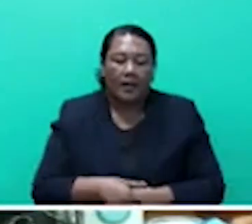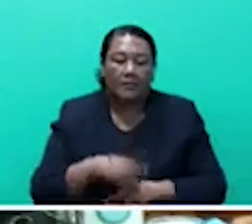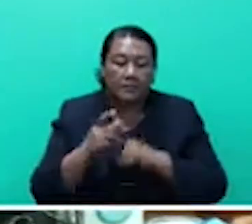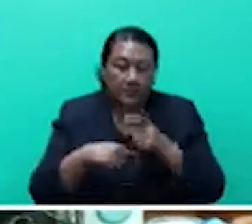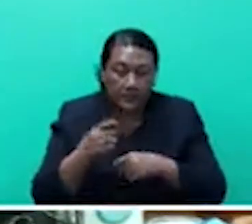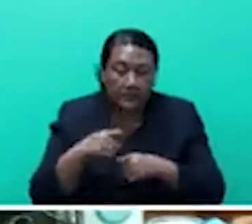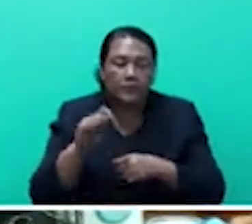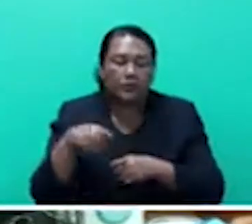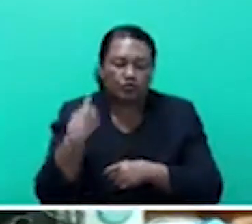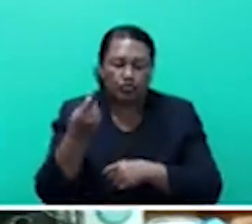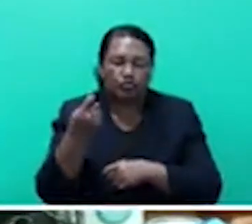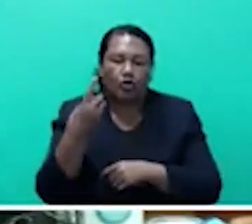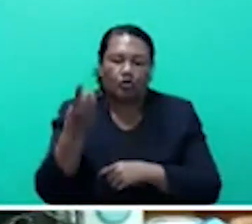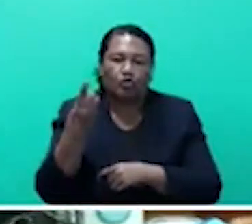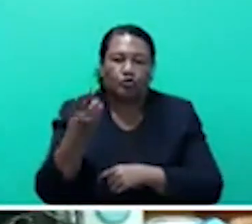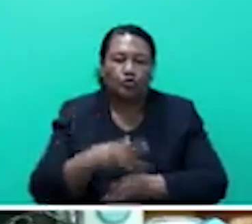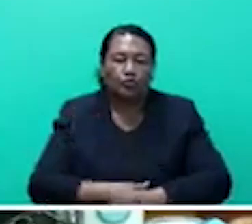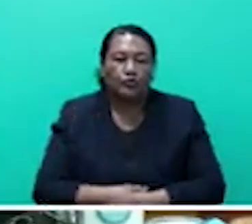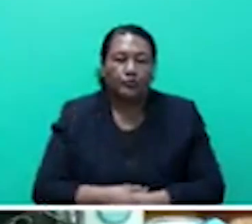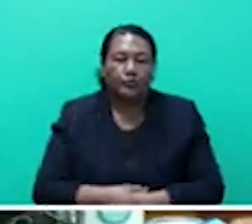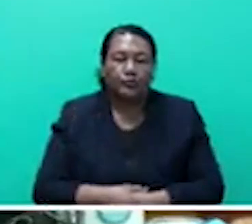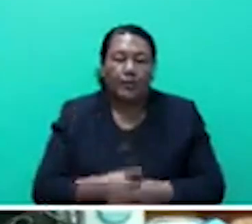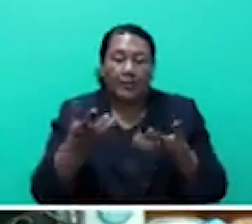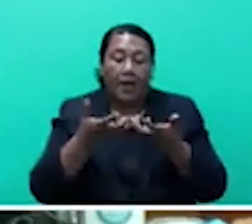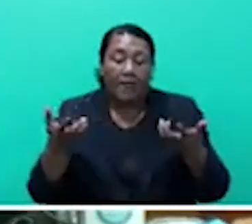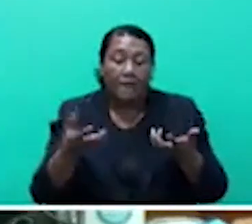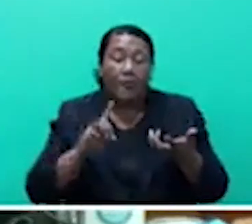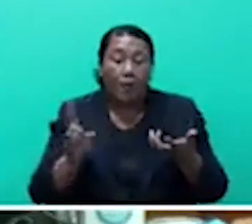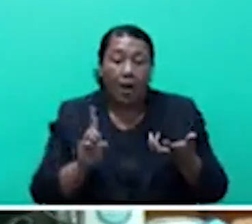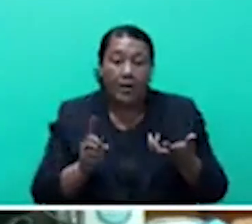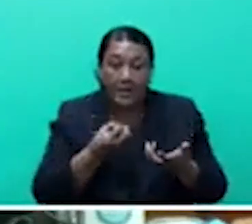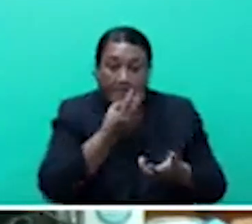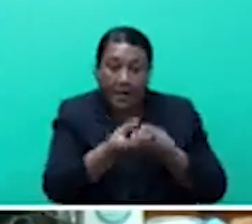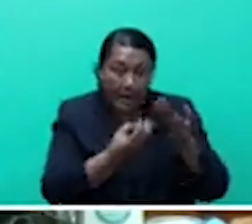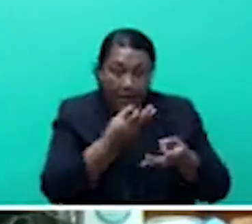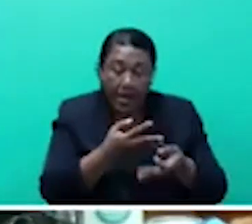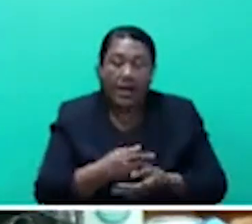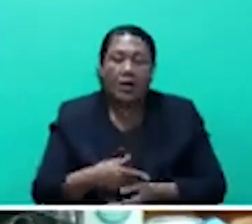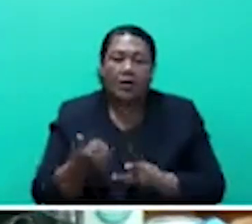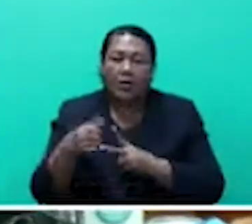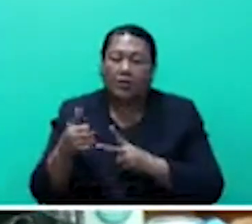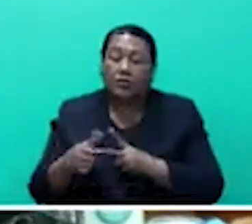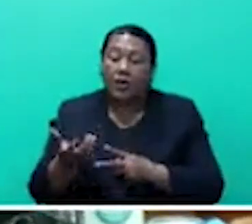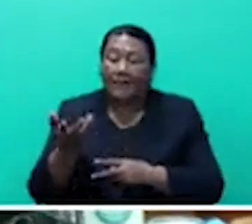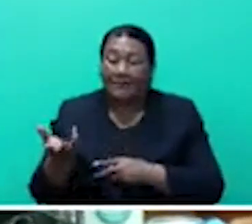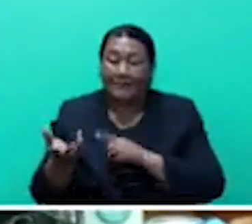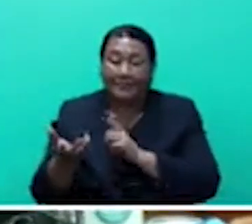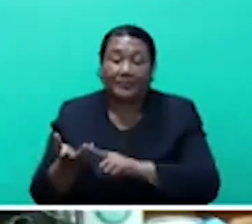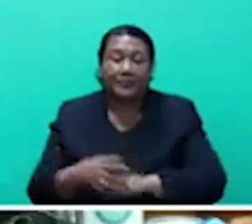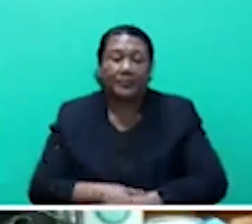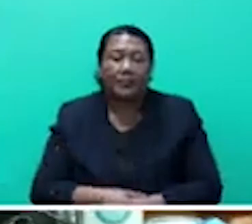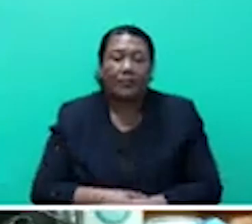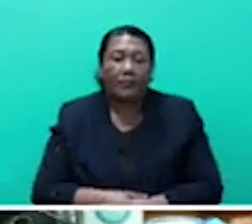shortly. Apart from the other observations that have been shown or have been spoken about in this House by the three previous speakers, perhaps I'll pick